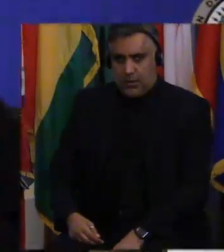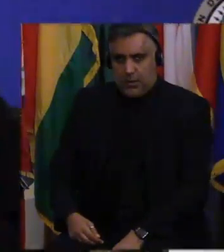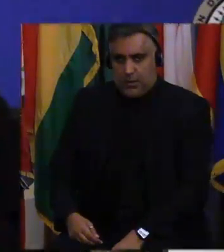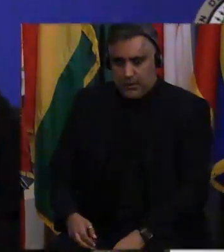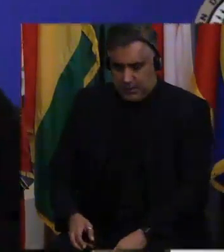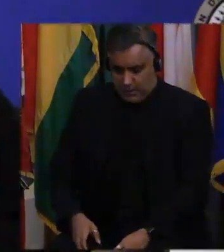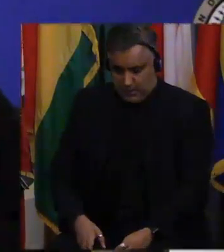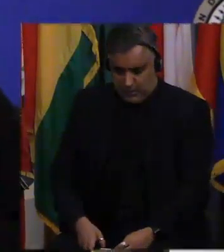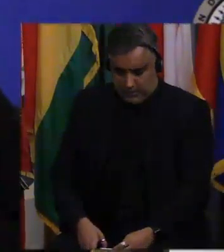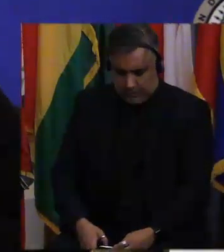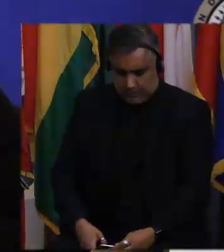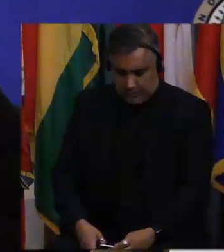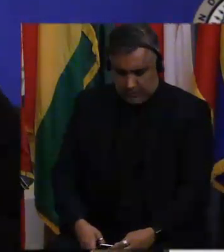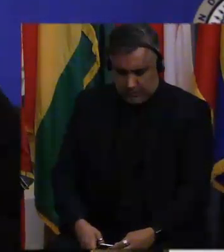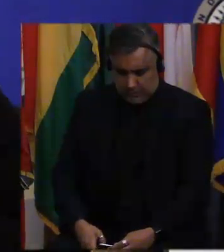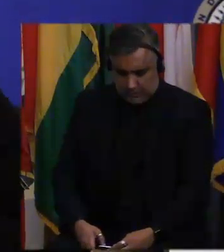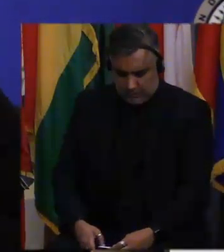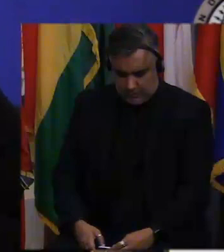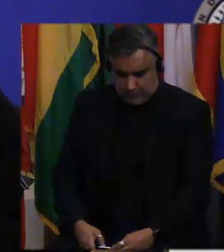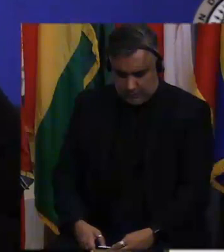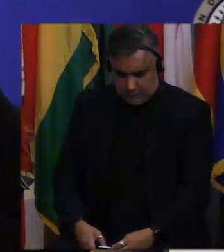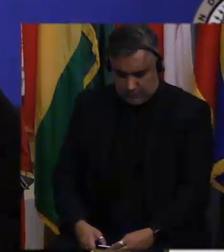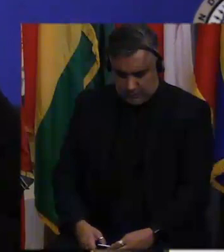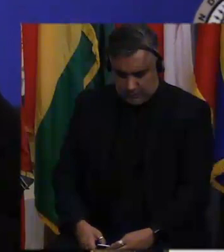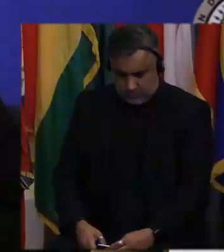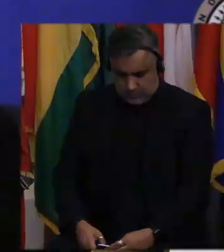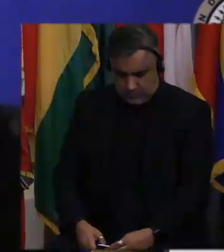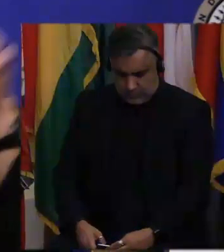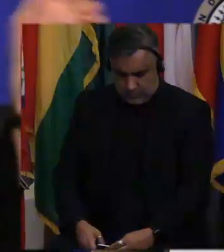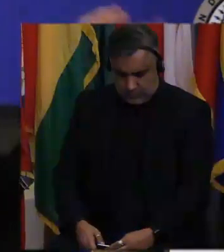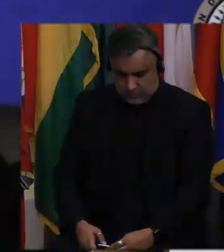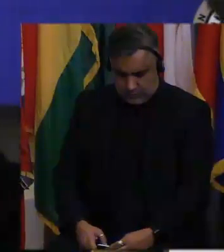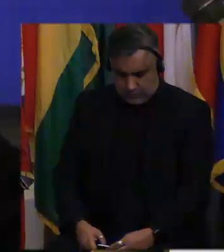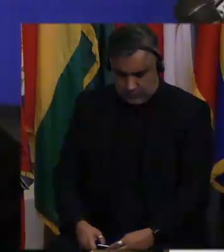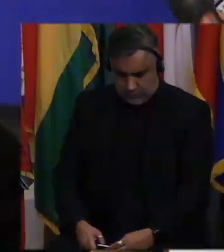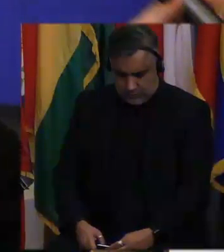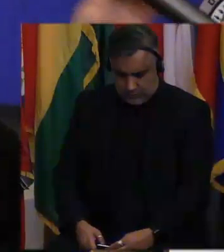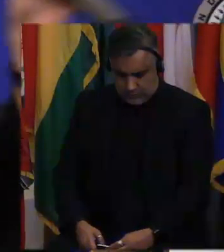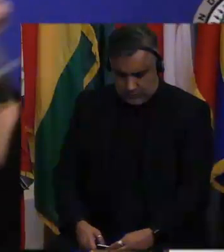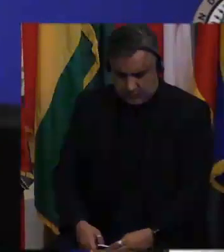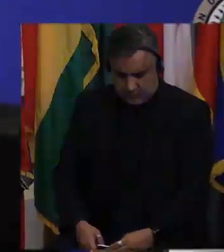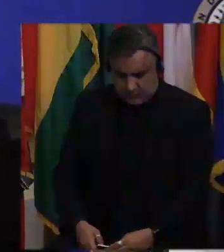you very much for that question. And I think I will start perhaps with Dubrovka.